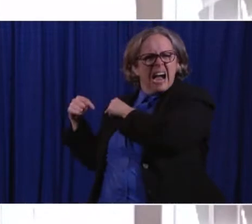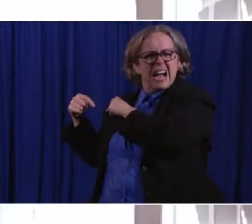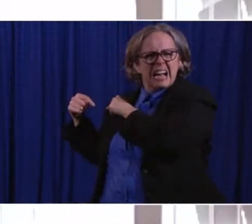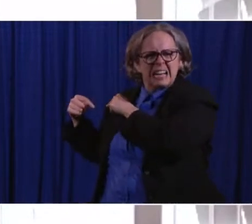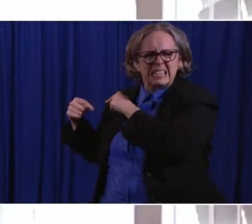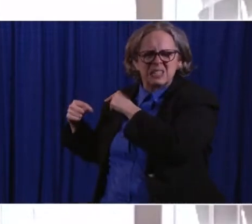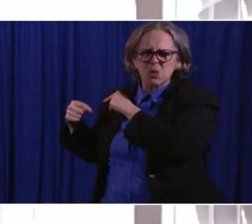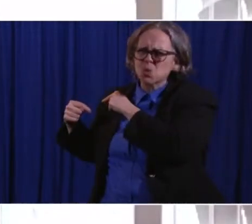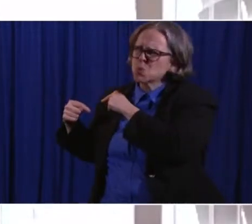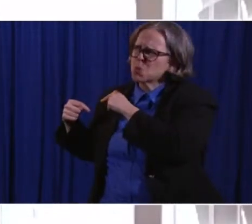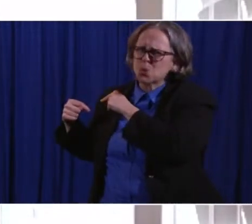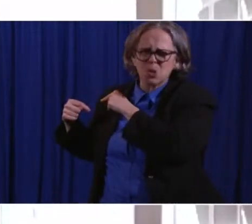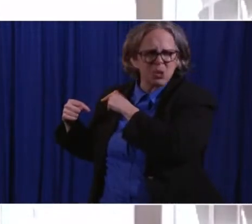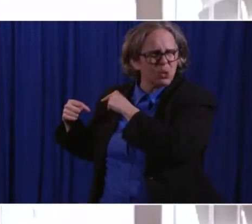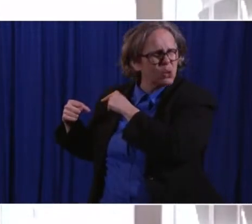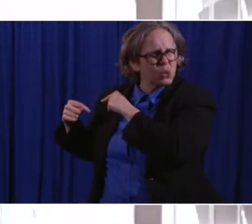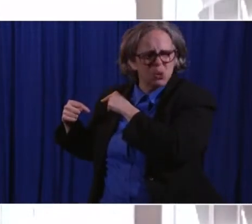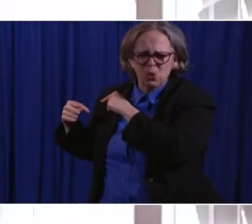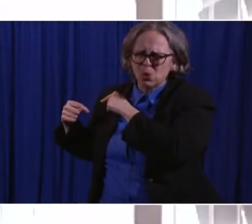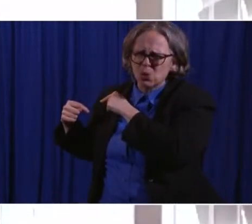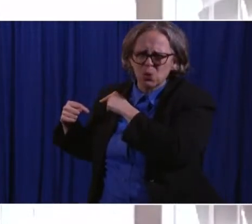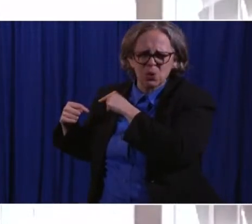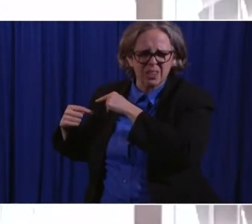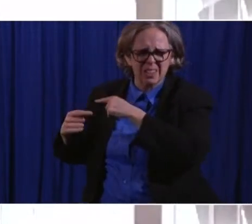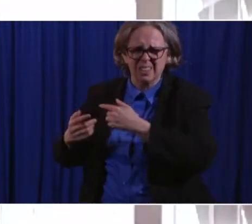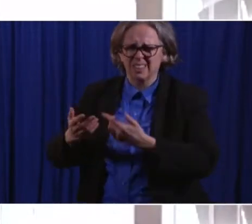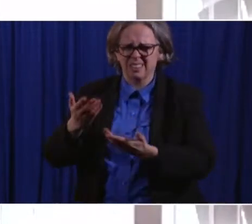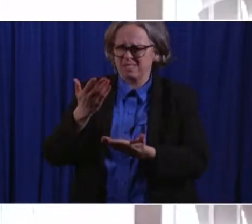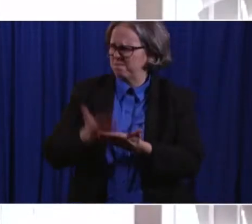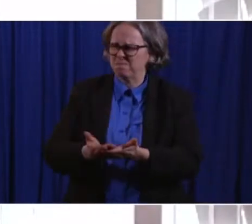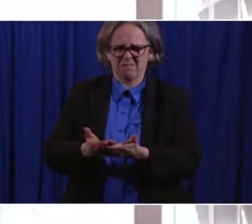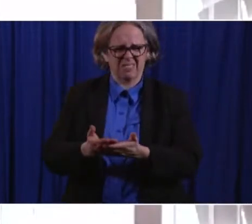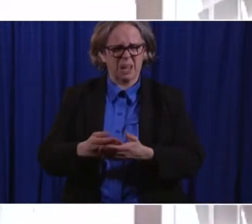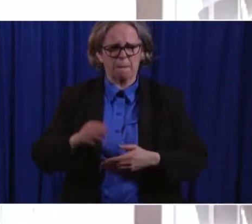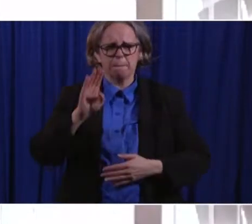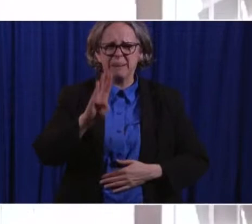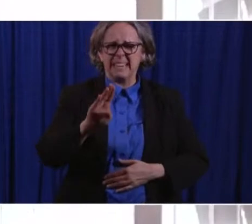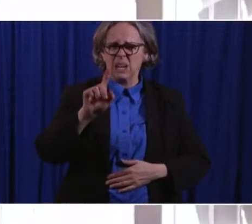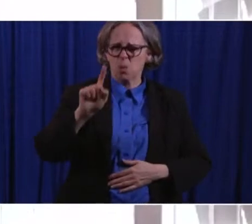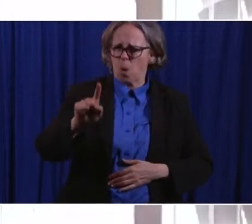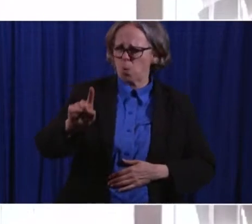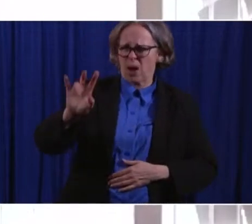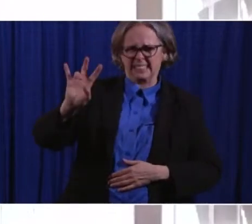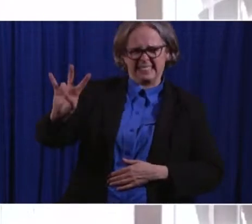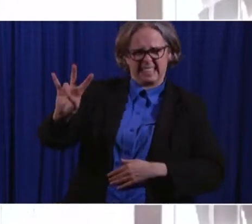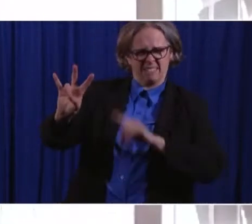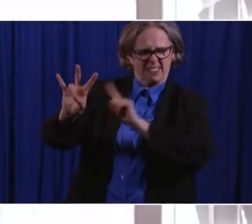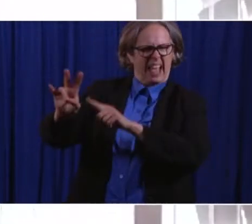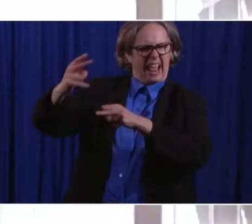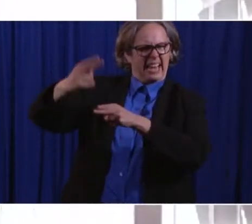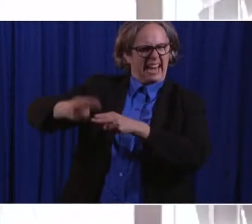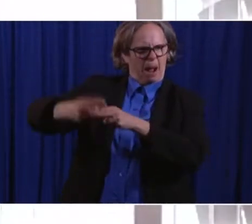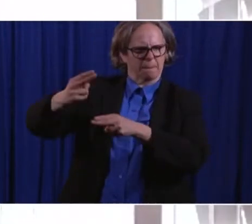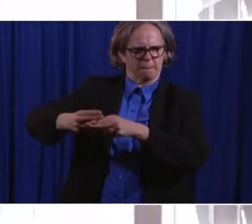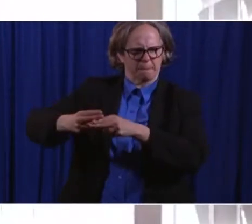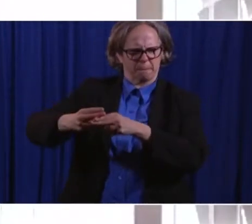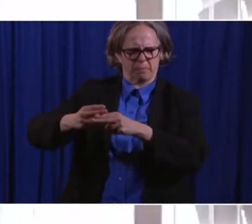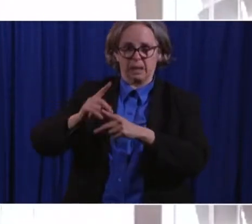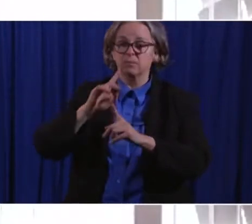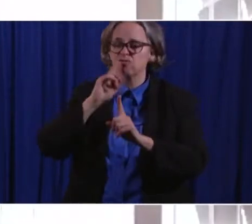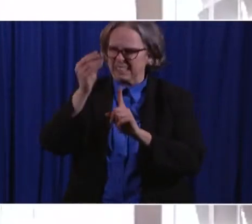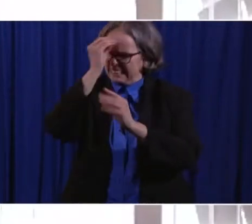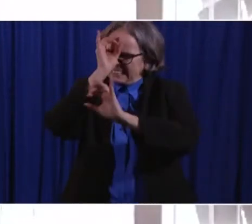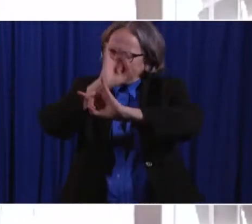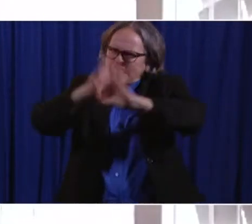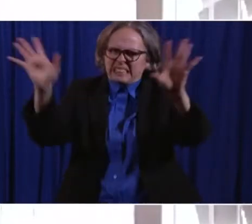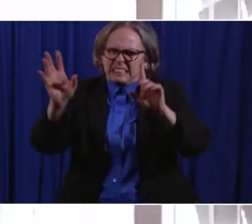mount that B117, along with other variants, is not only more contagious, it's also more